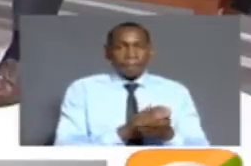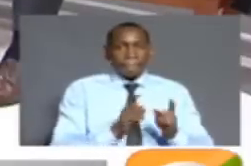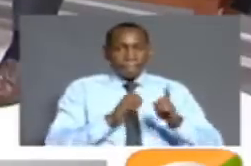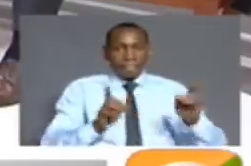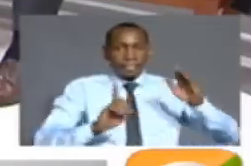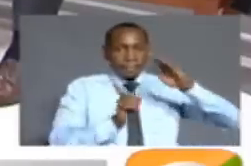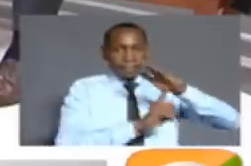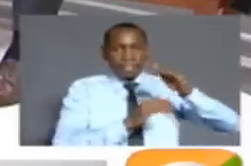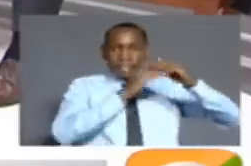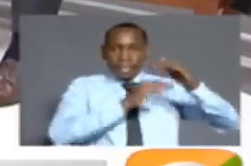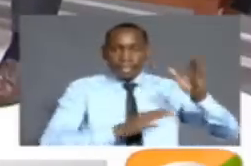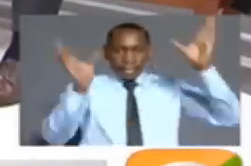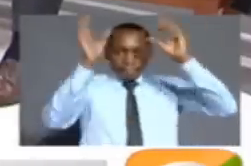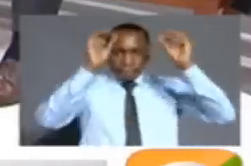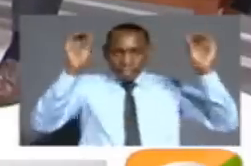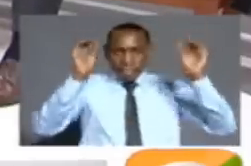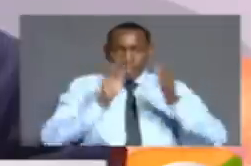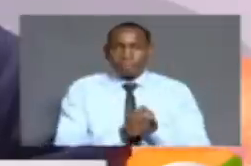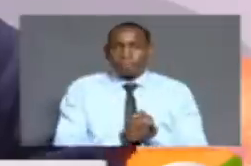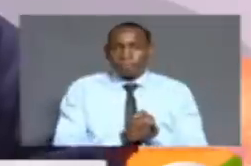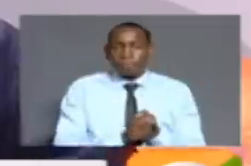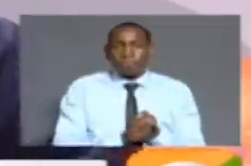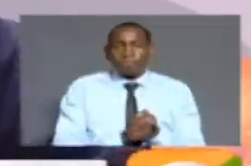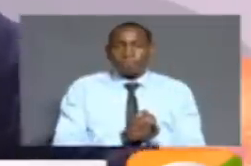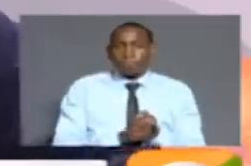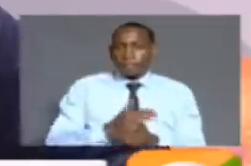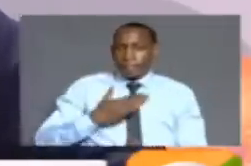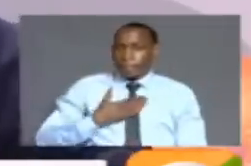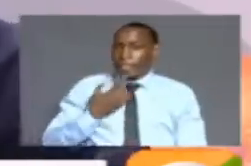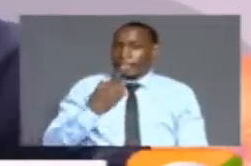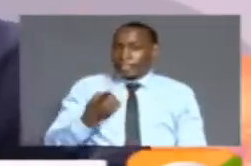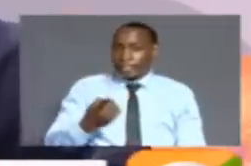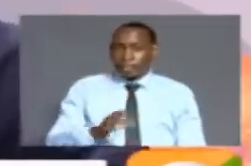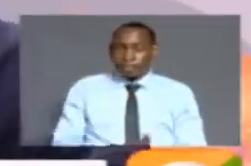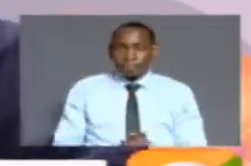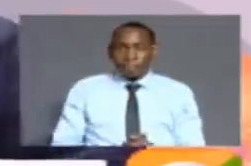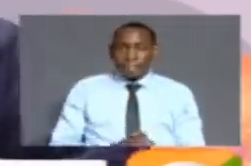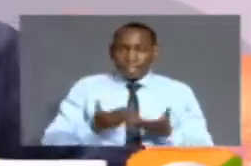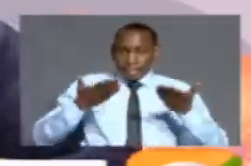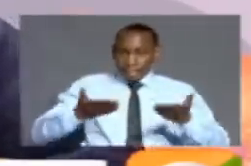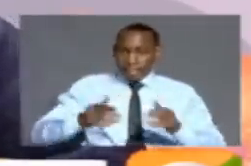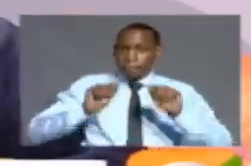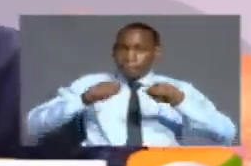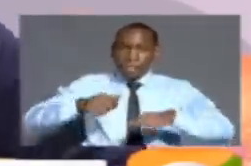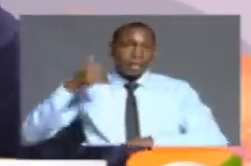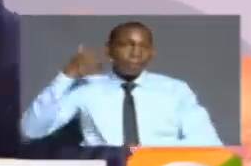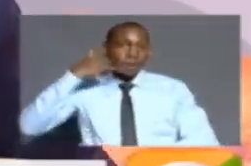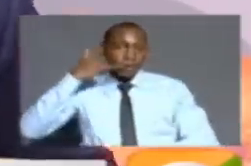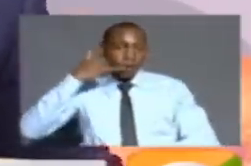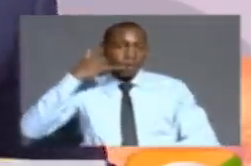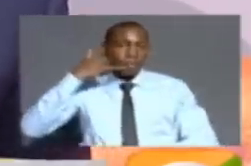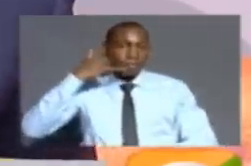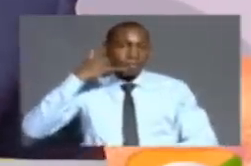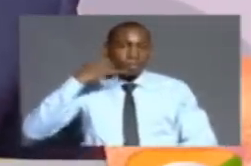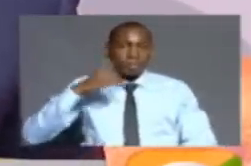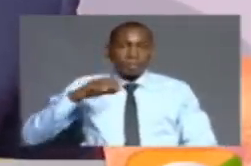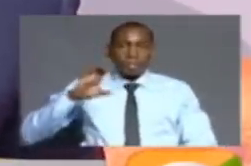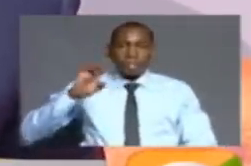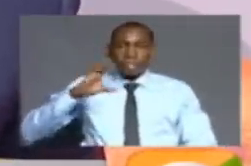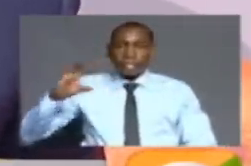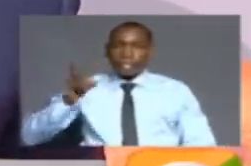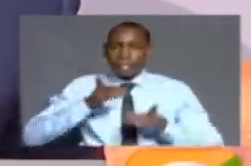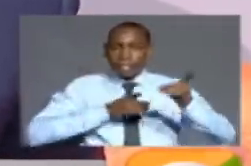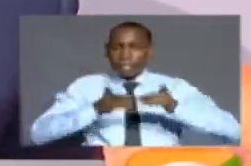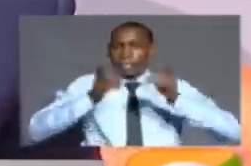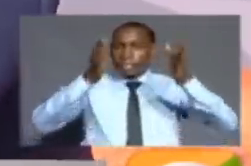presidency. Yeah, it is. It's under the presidency. Call a spade a spade. Let me tell you. Pick up the phone right now. Call the ESCC director.